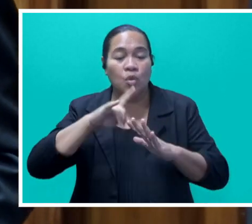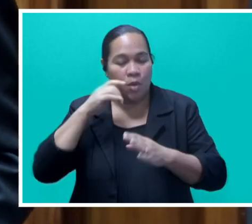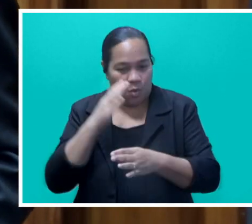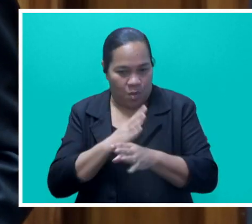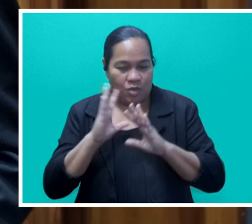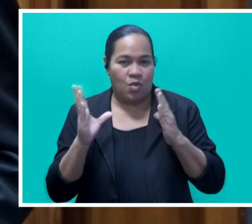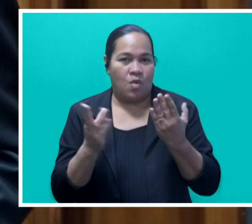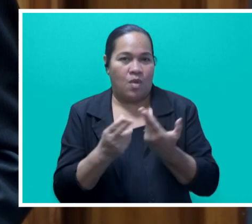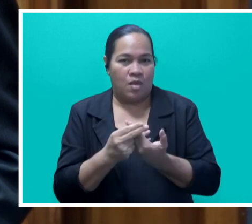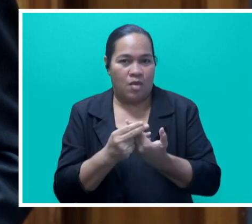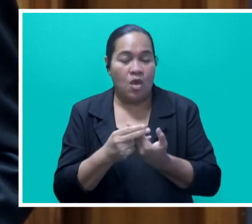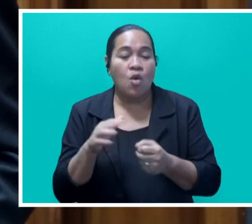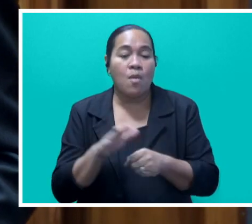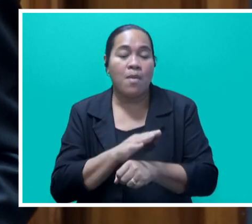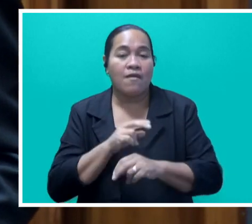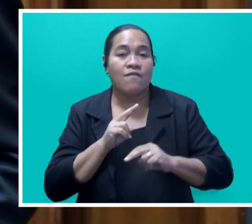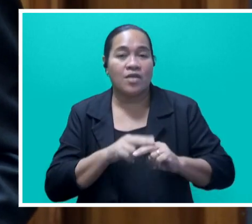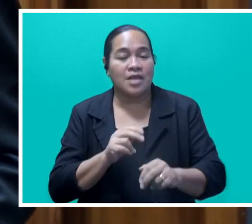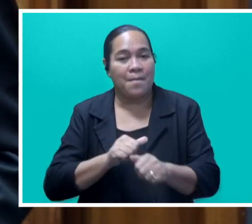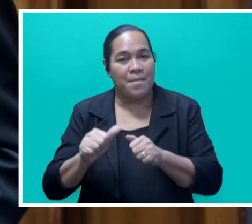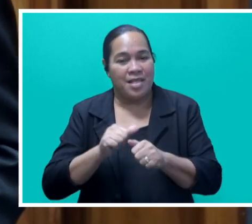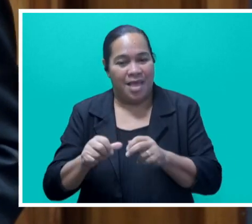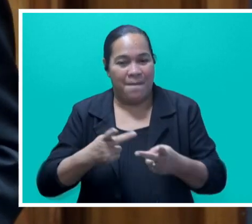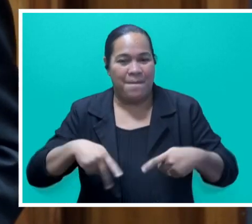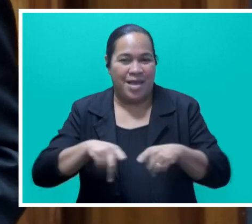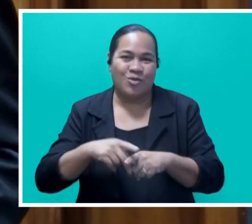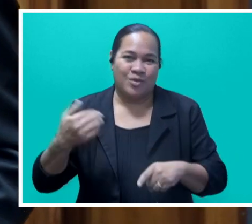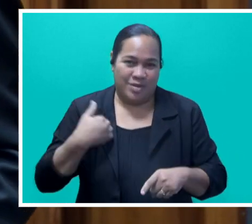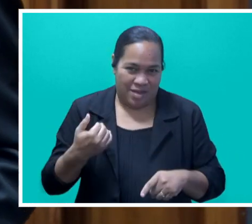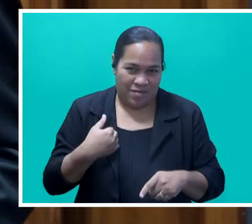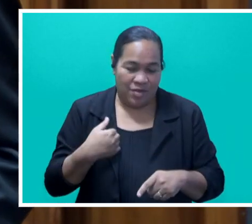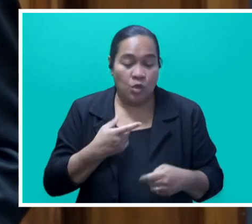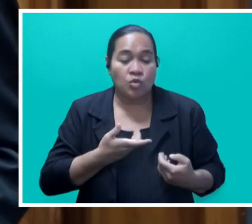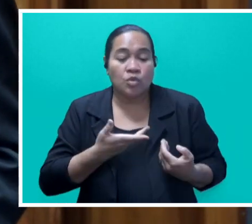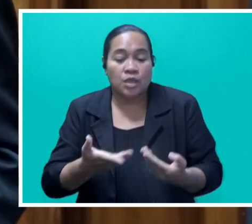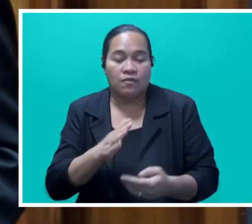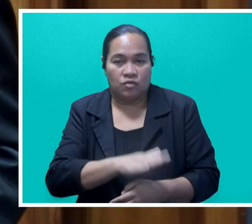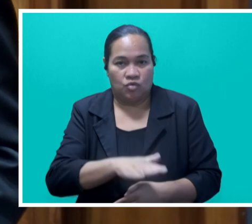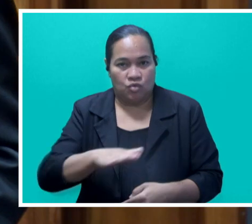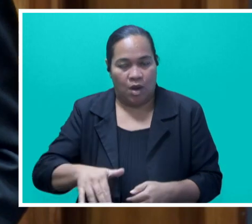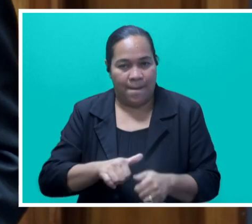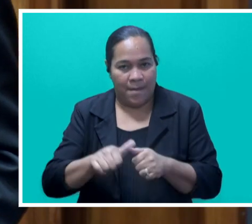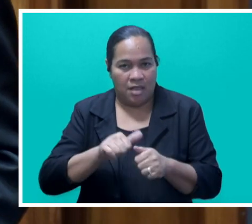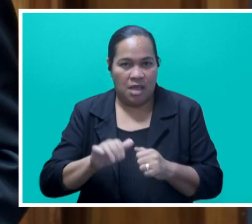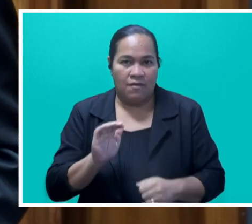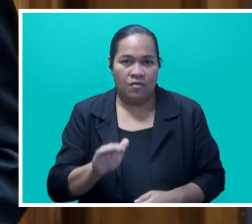side to make Fiji a better place to live and to give our children a better